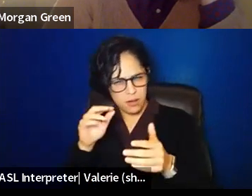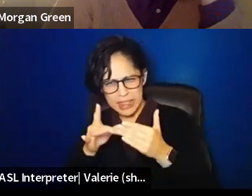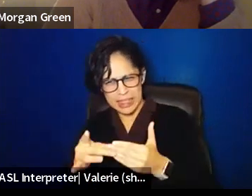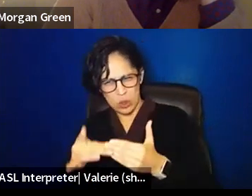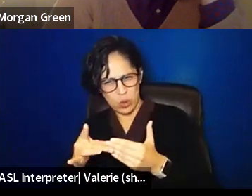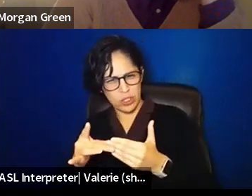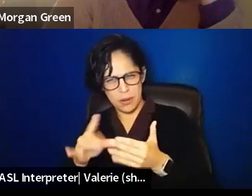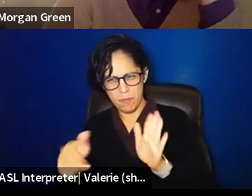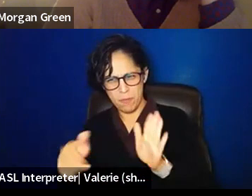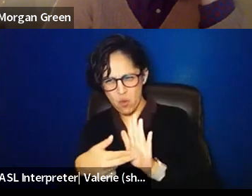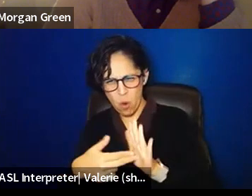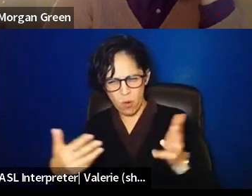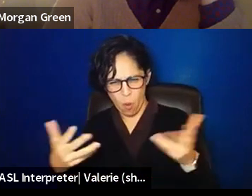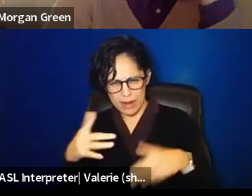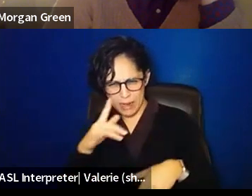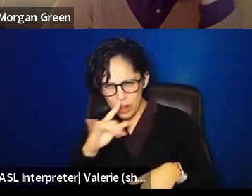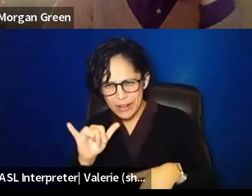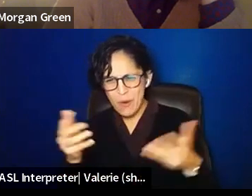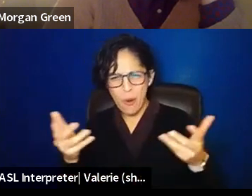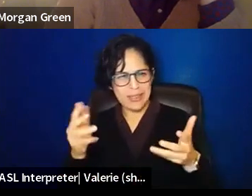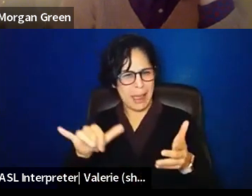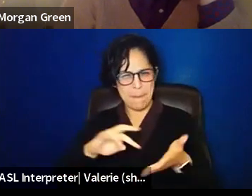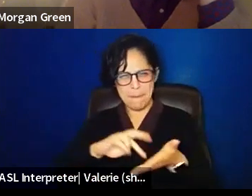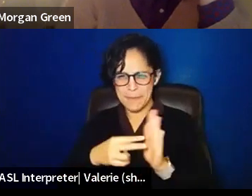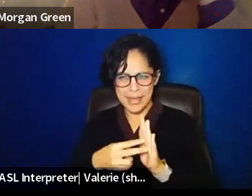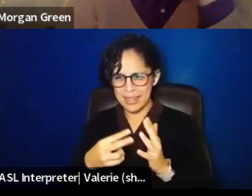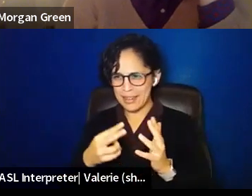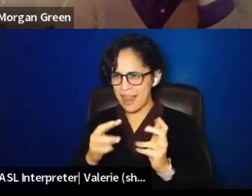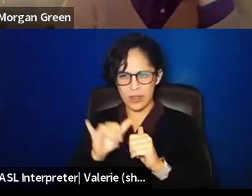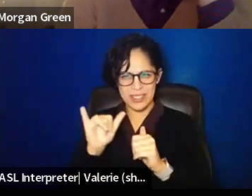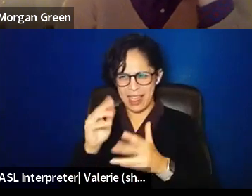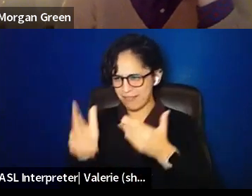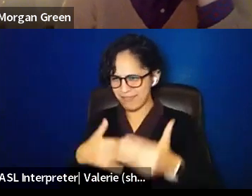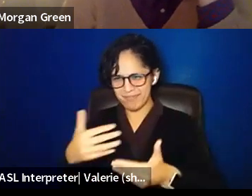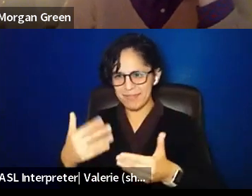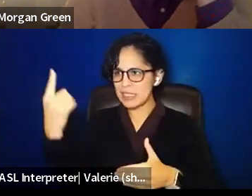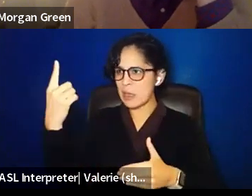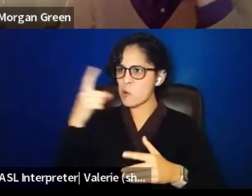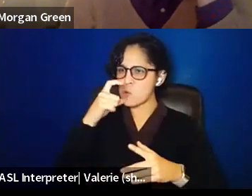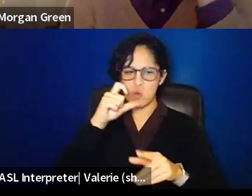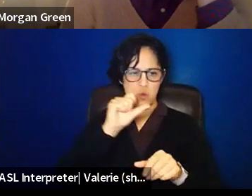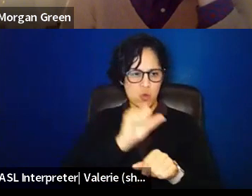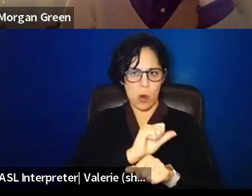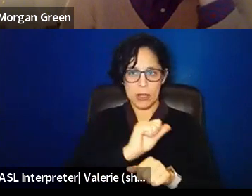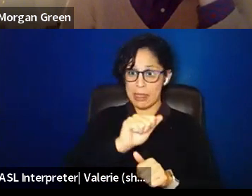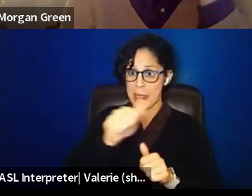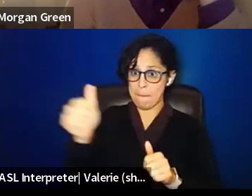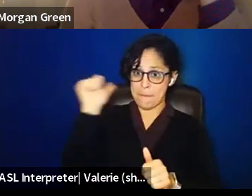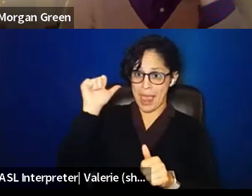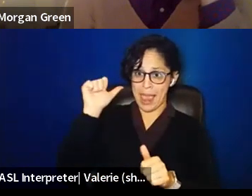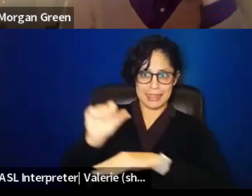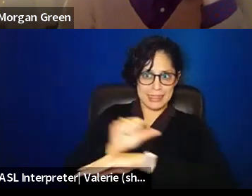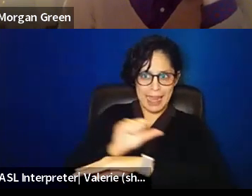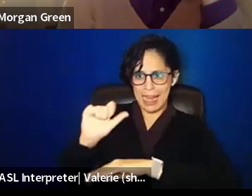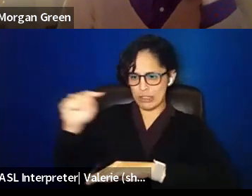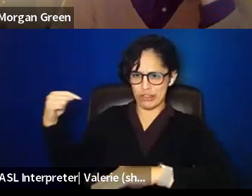or many different roles? You know, how does someone who works backstage, how is that leadership and how can it be valued? And so I